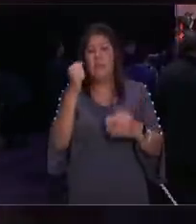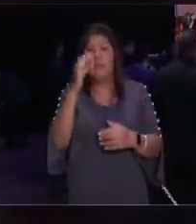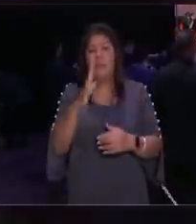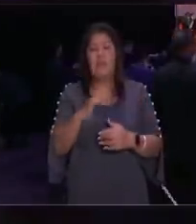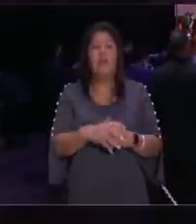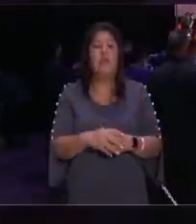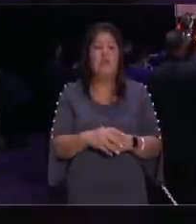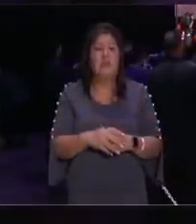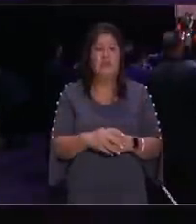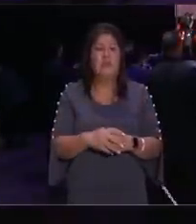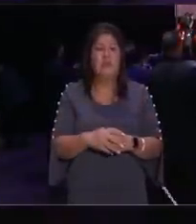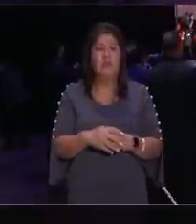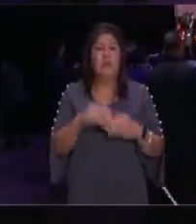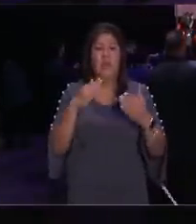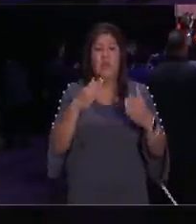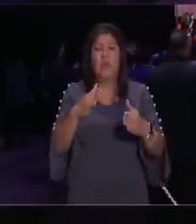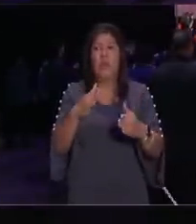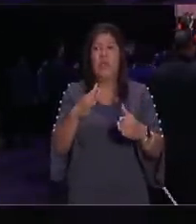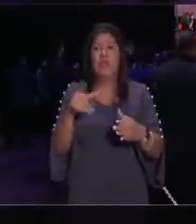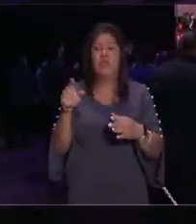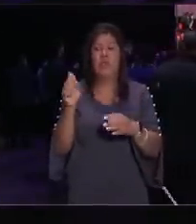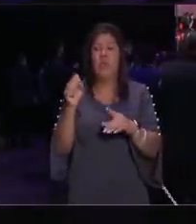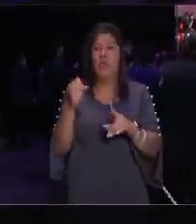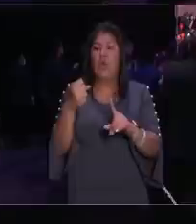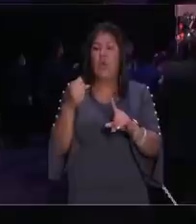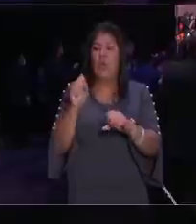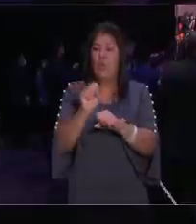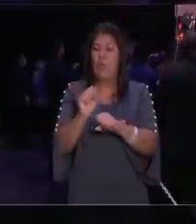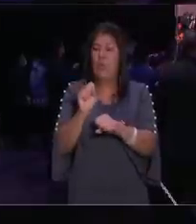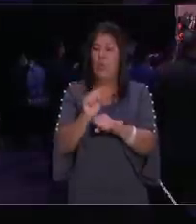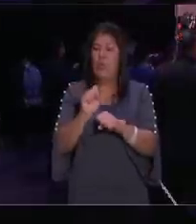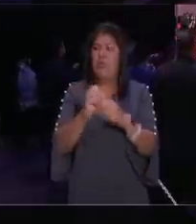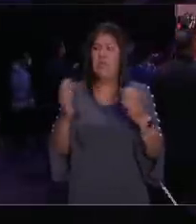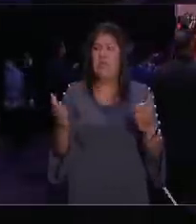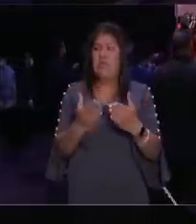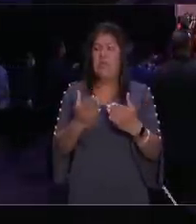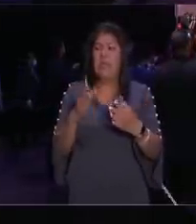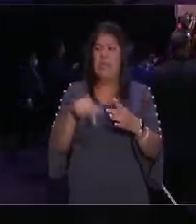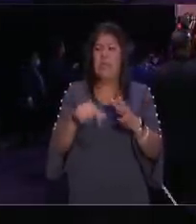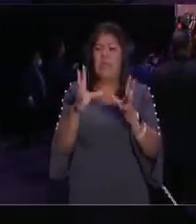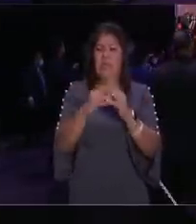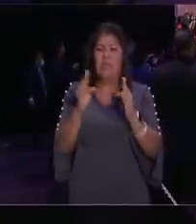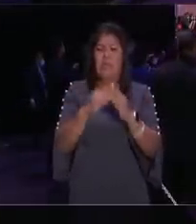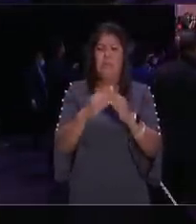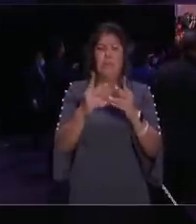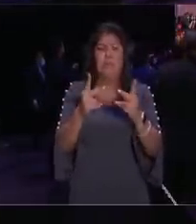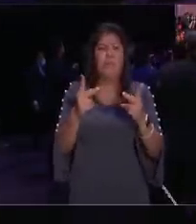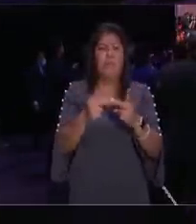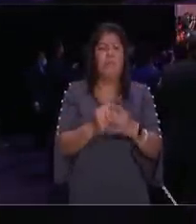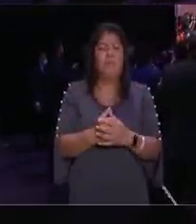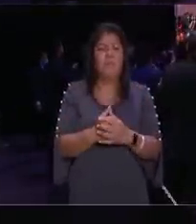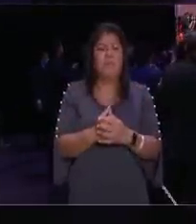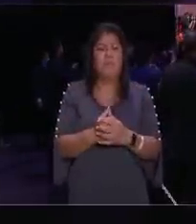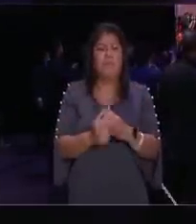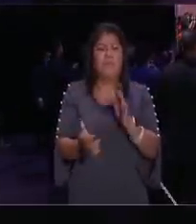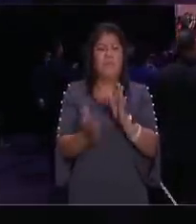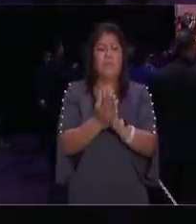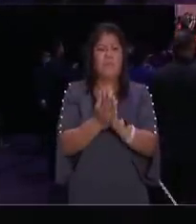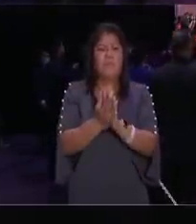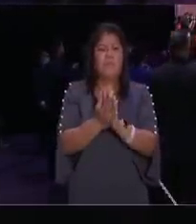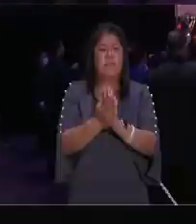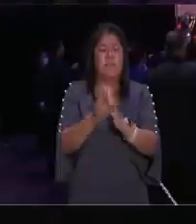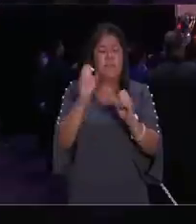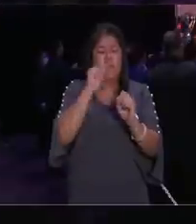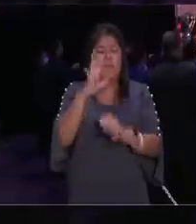God, for the way in which you moved here in this convention center, Lord. Now I pray, Lord, that